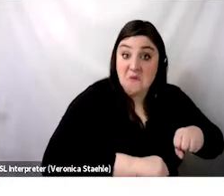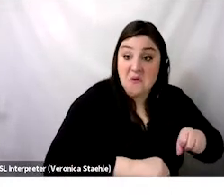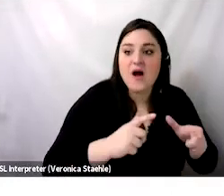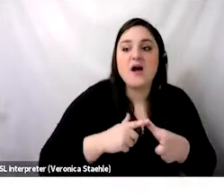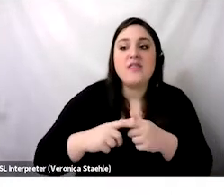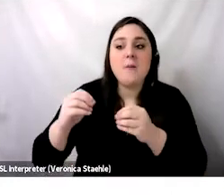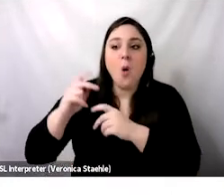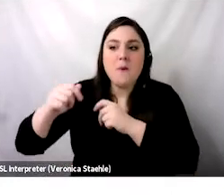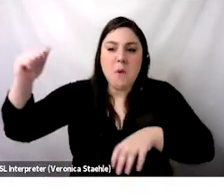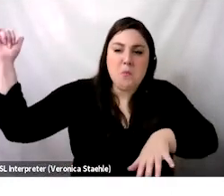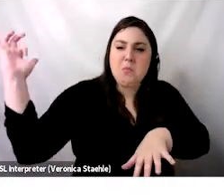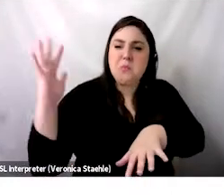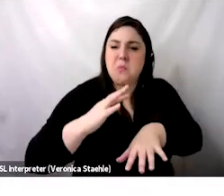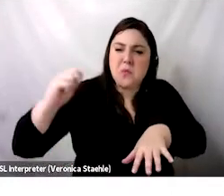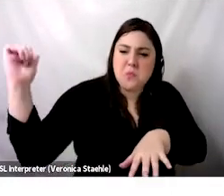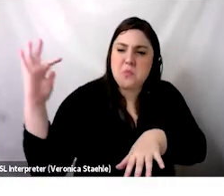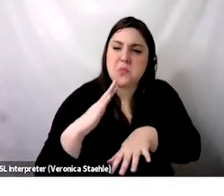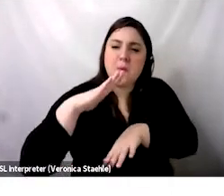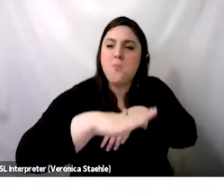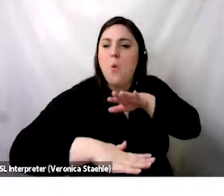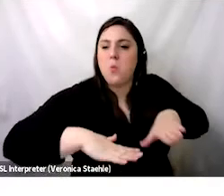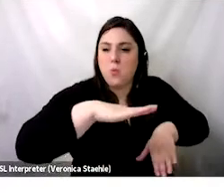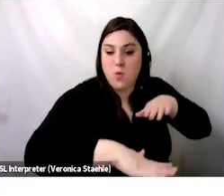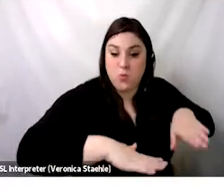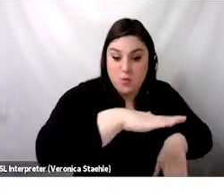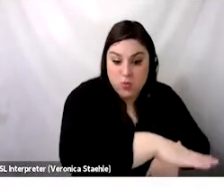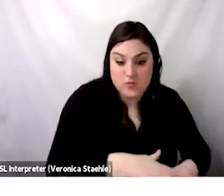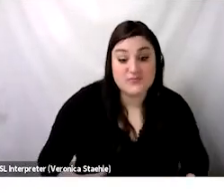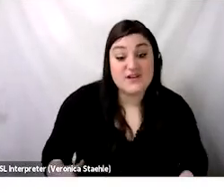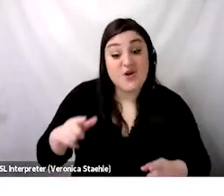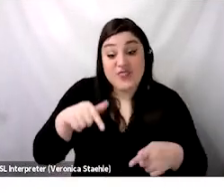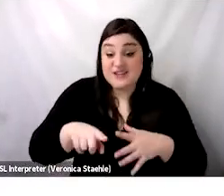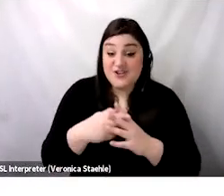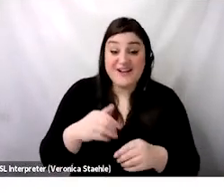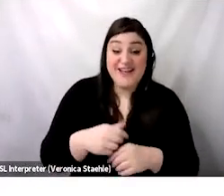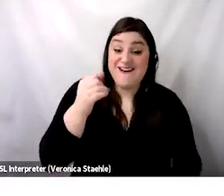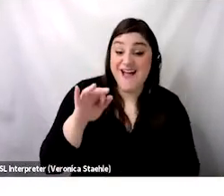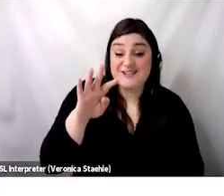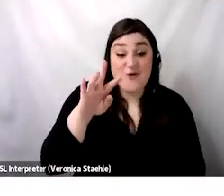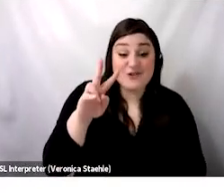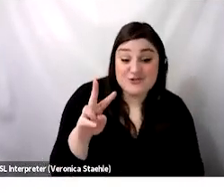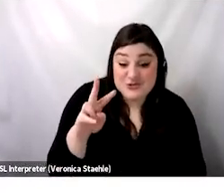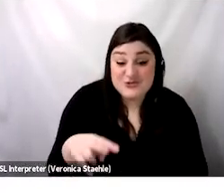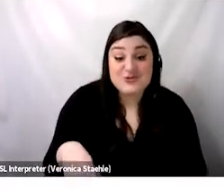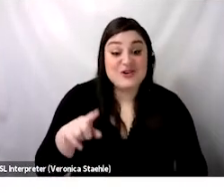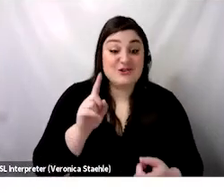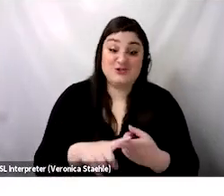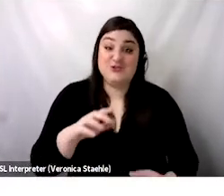in 1942 to Ponce de Leon in 1513 to Ferdinand de